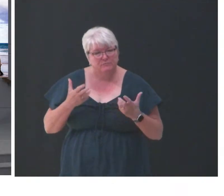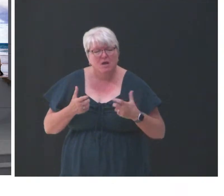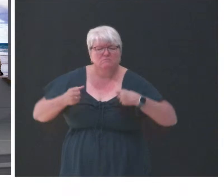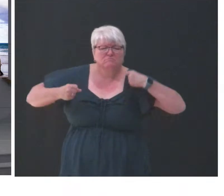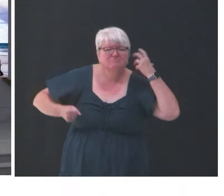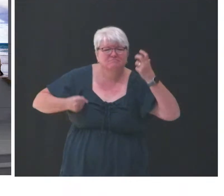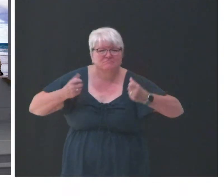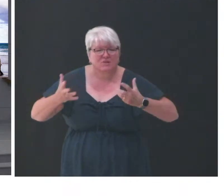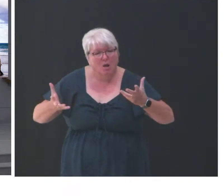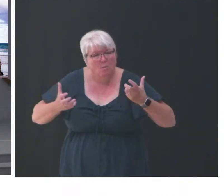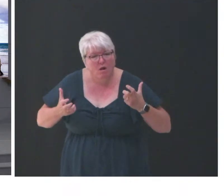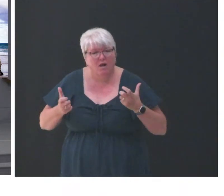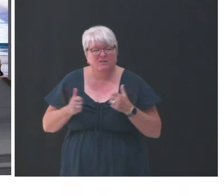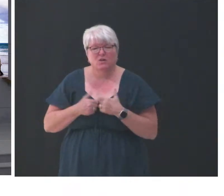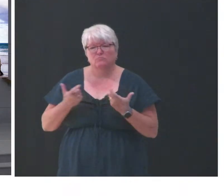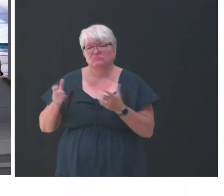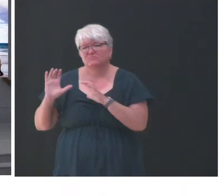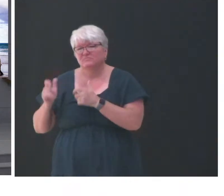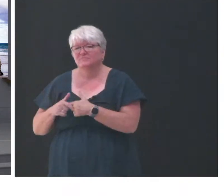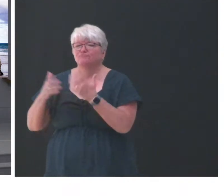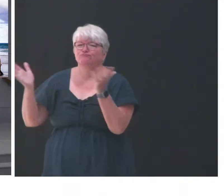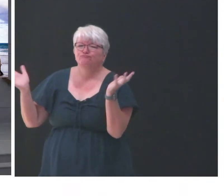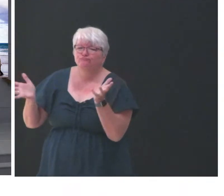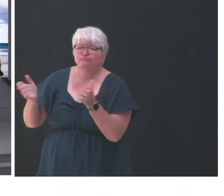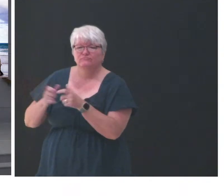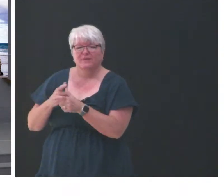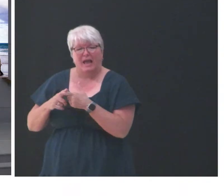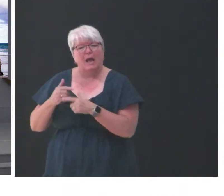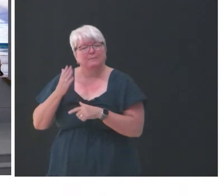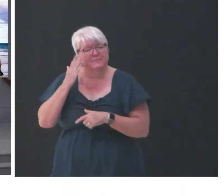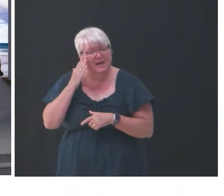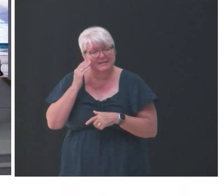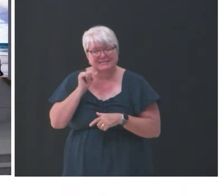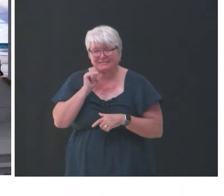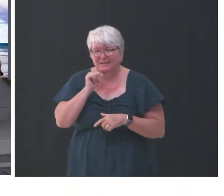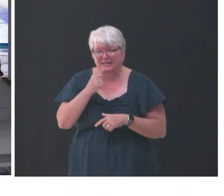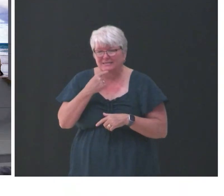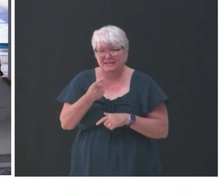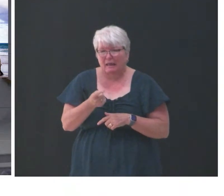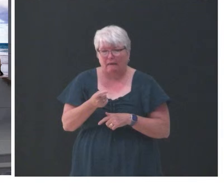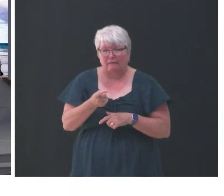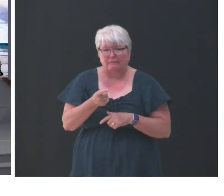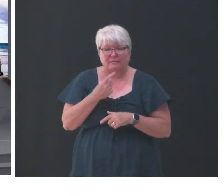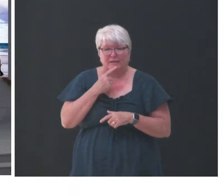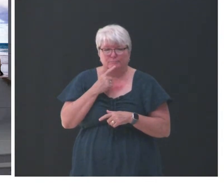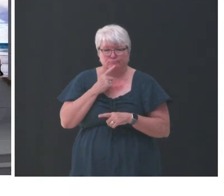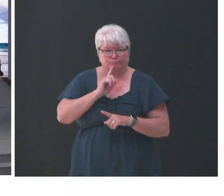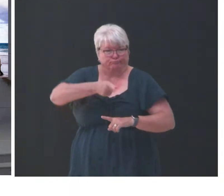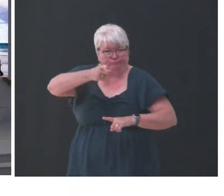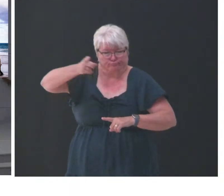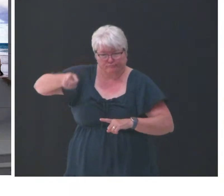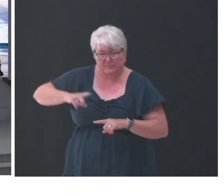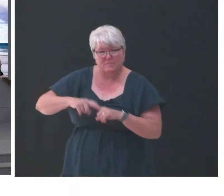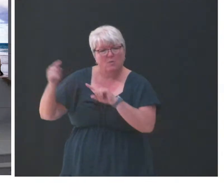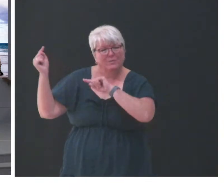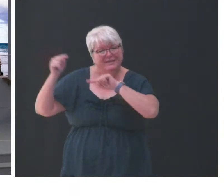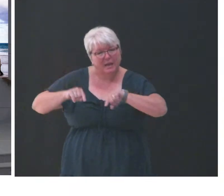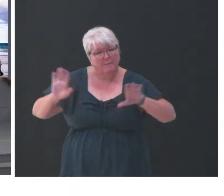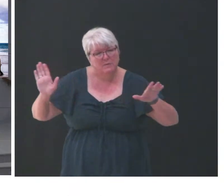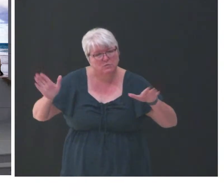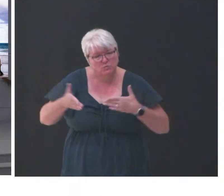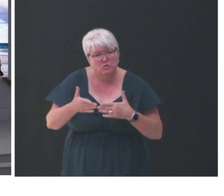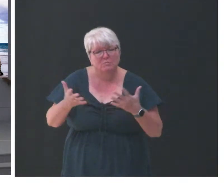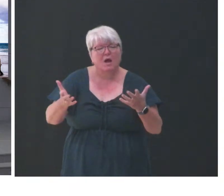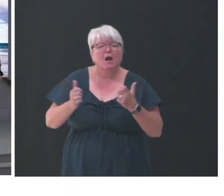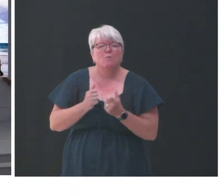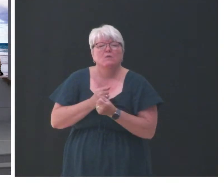It's hard to come from class or fellowship and that kind of stuff. So I'm not saying that as any kind of indictment. I'm just saying that when we come into this room,